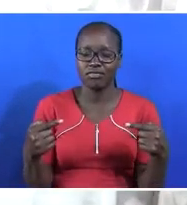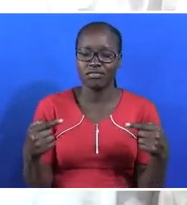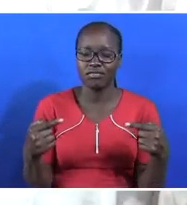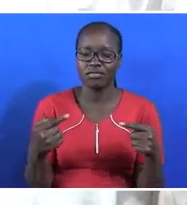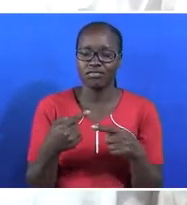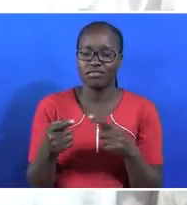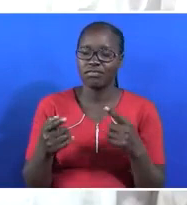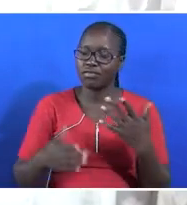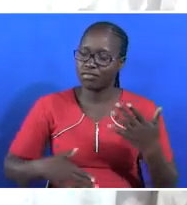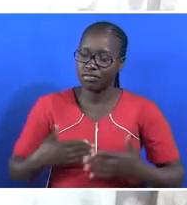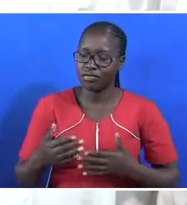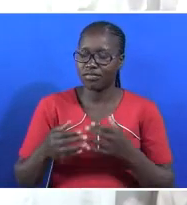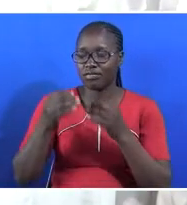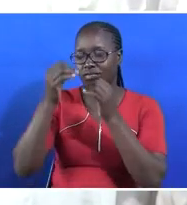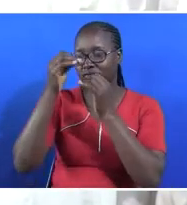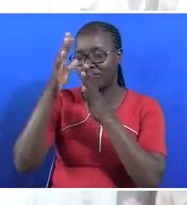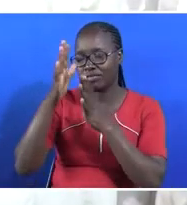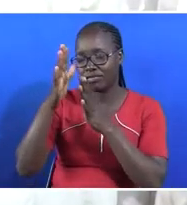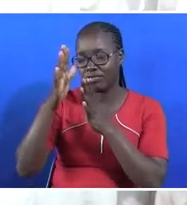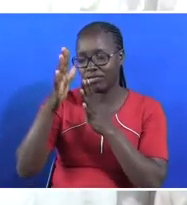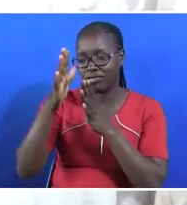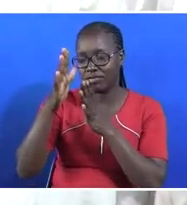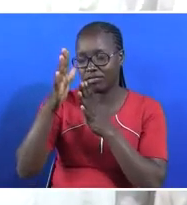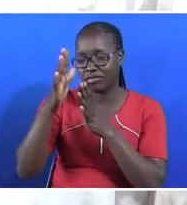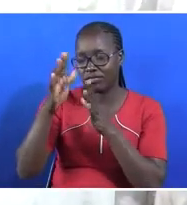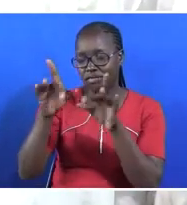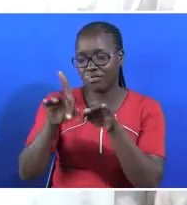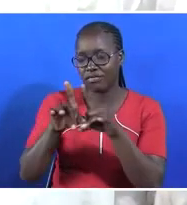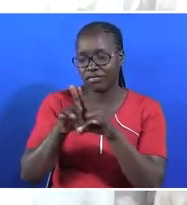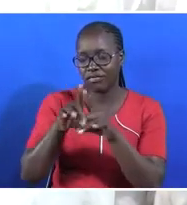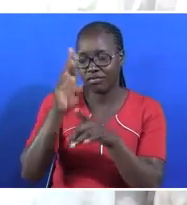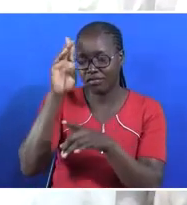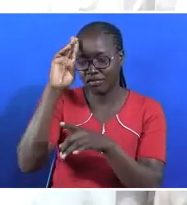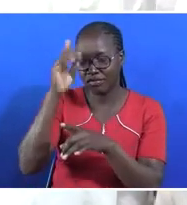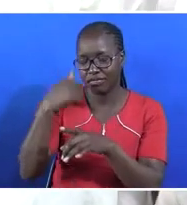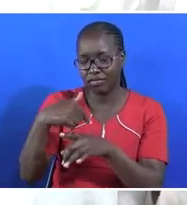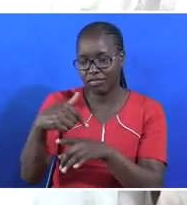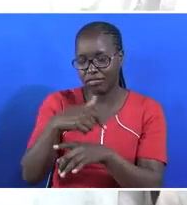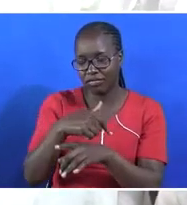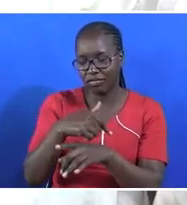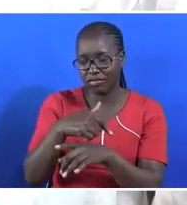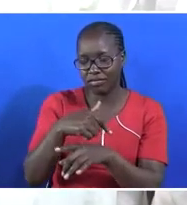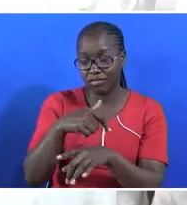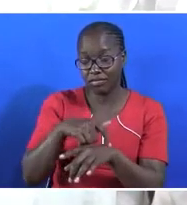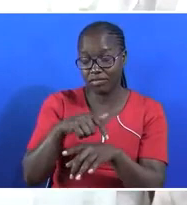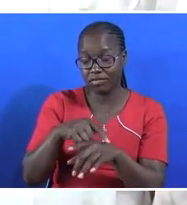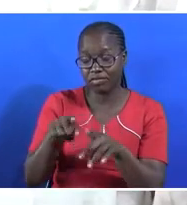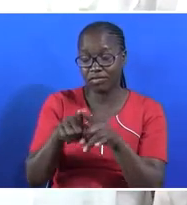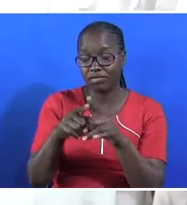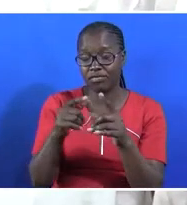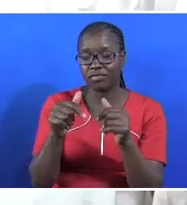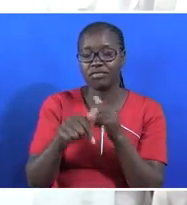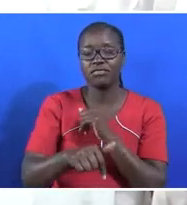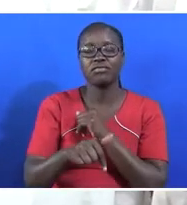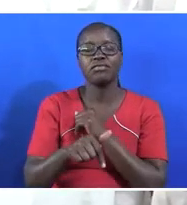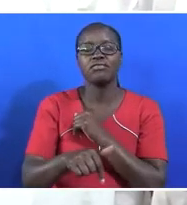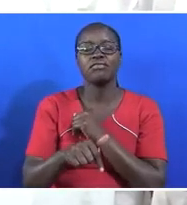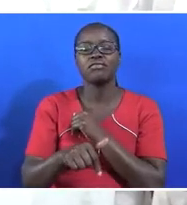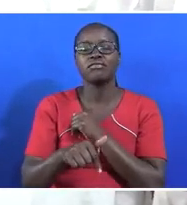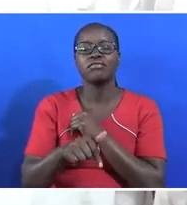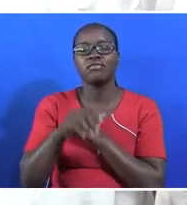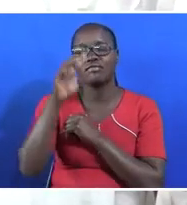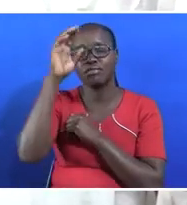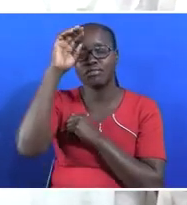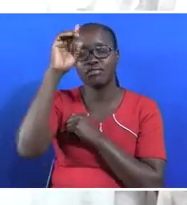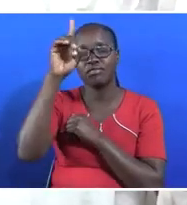But we are glad, oh God, that you still remind us in times such as this to